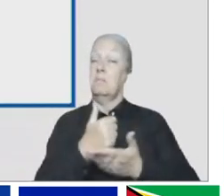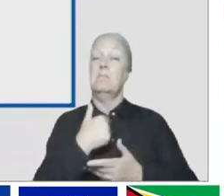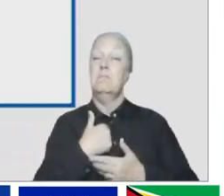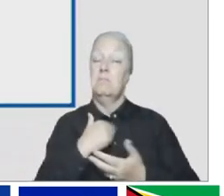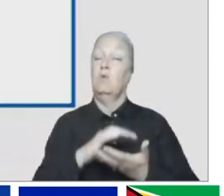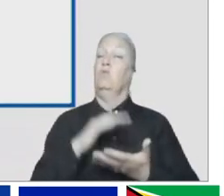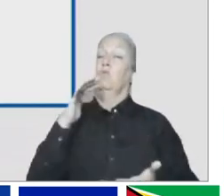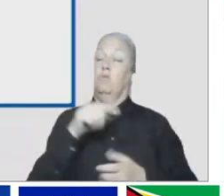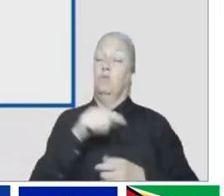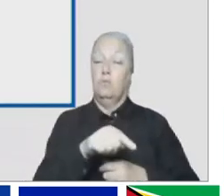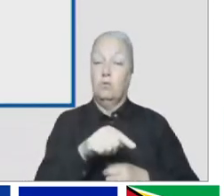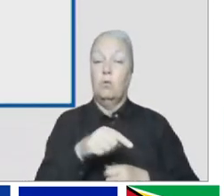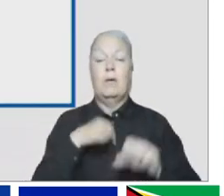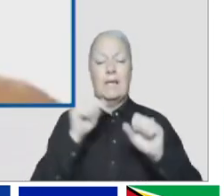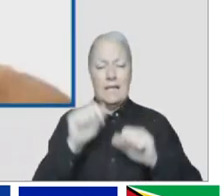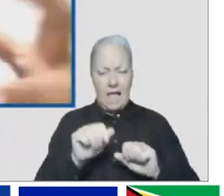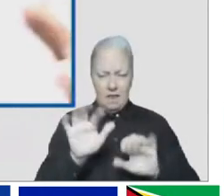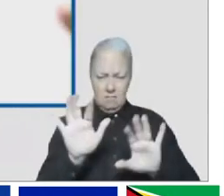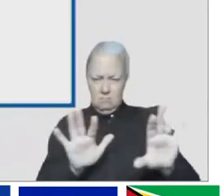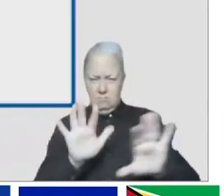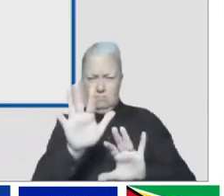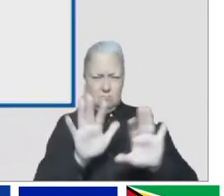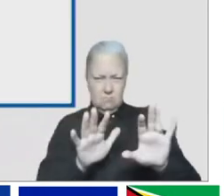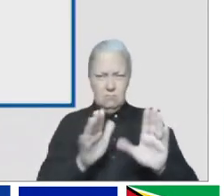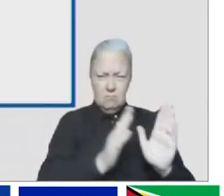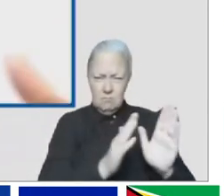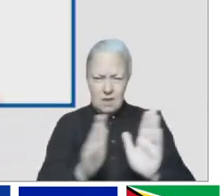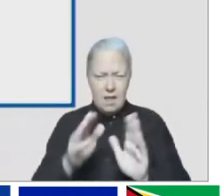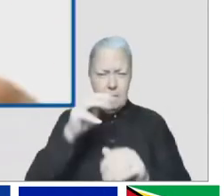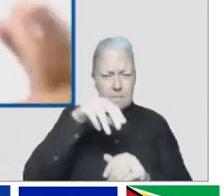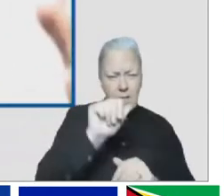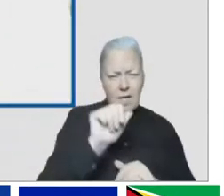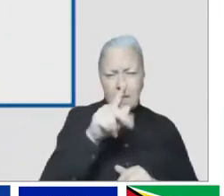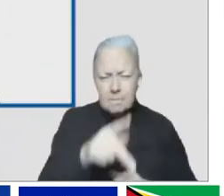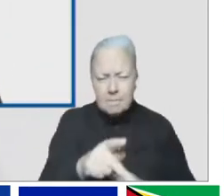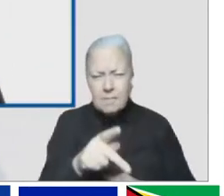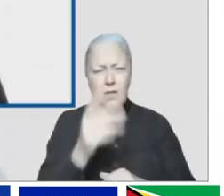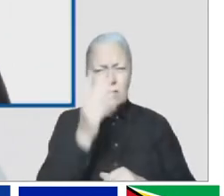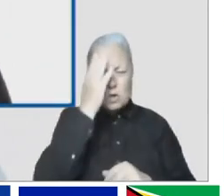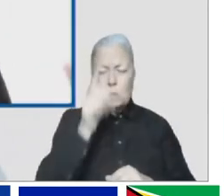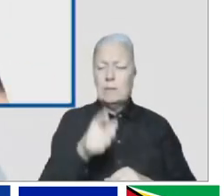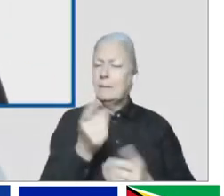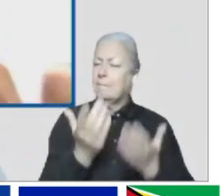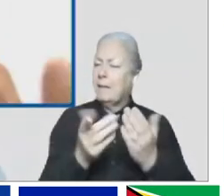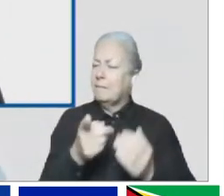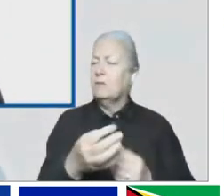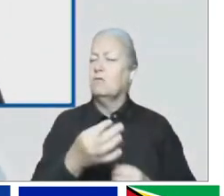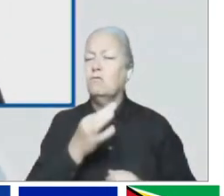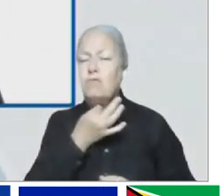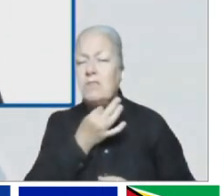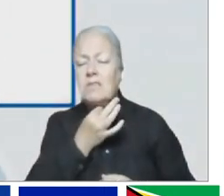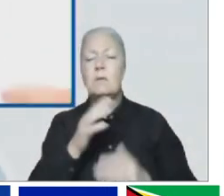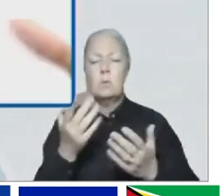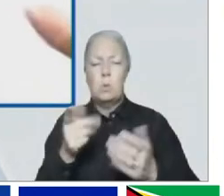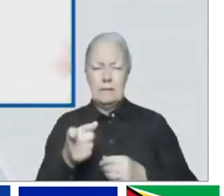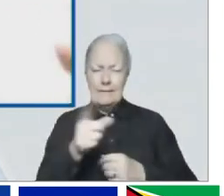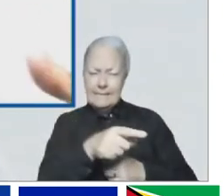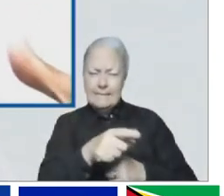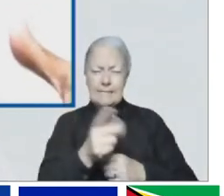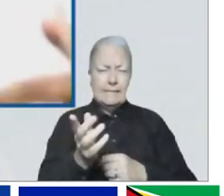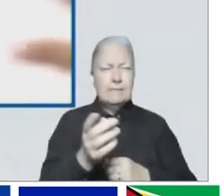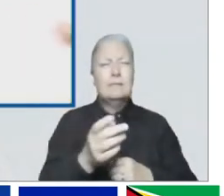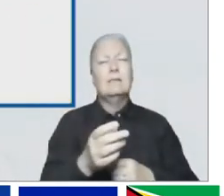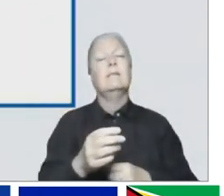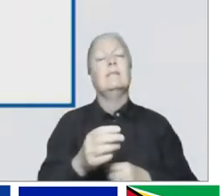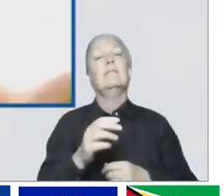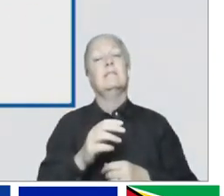risk aspects and risk components to our basic infrastructure in the country as we map the country's assets, and that will